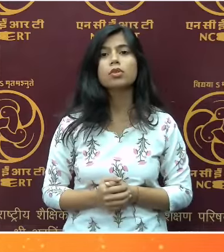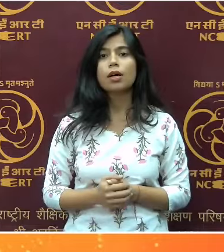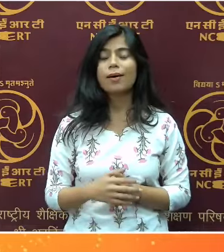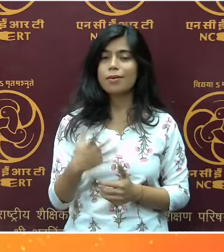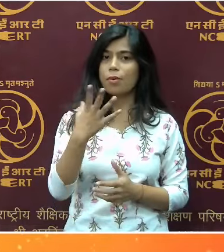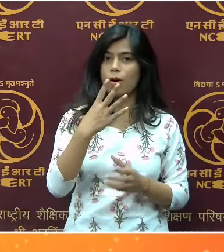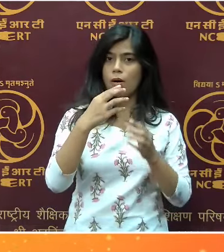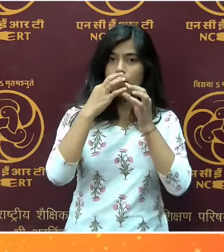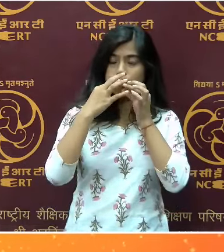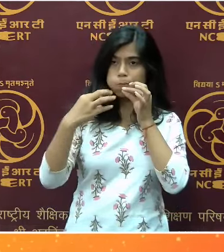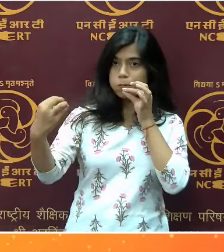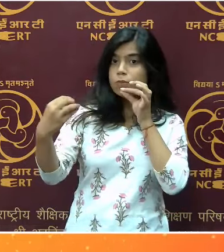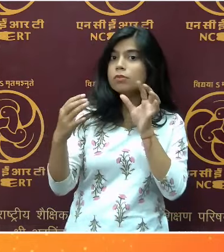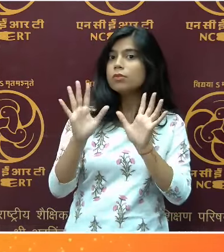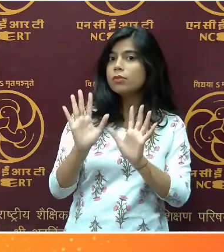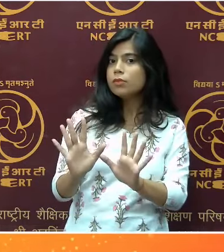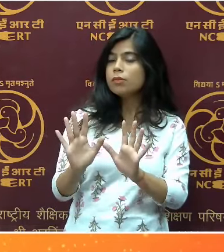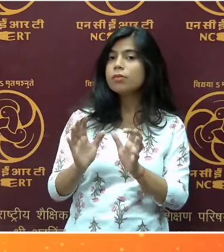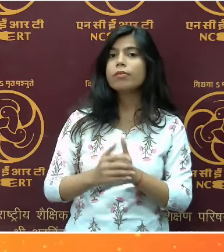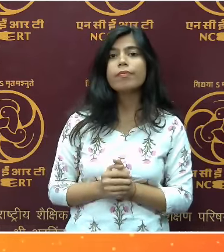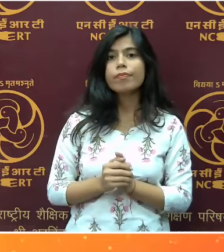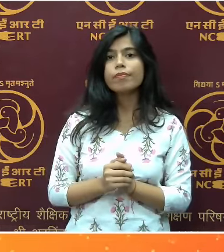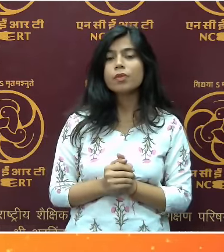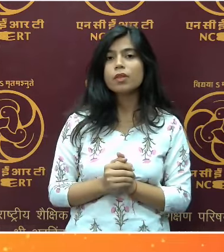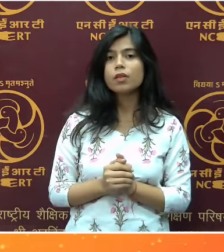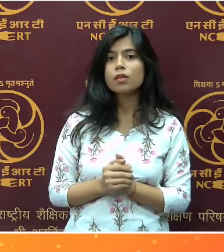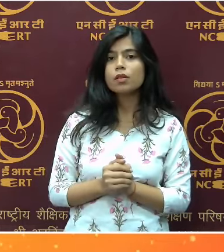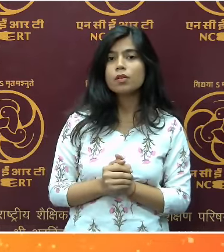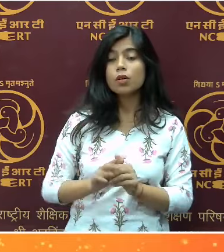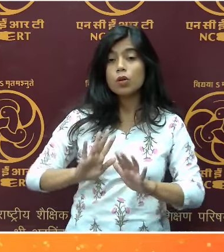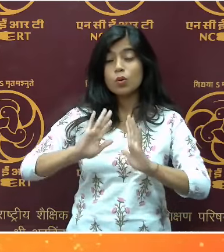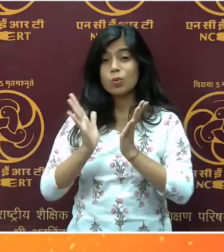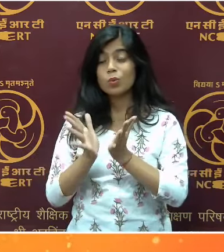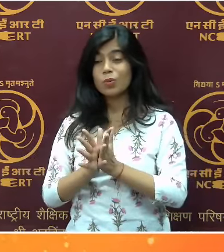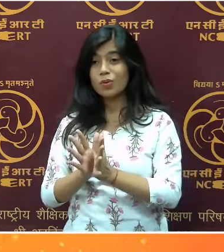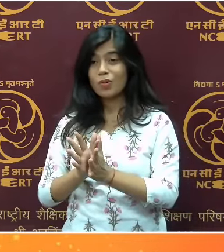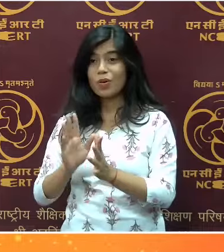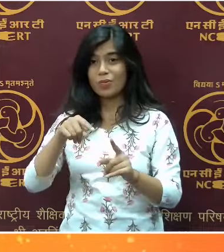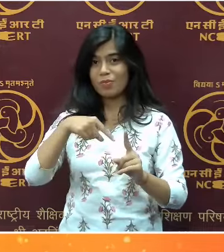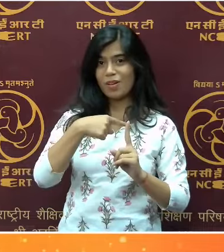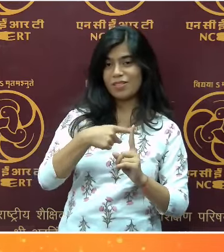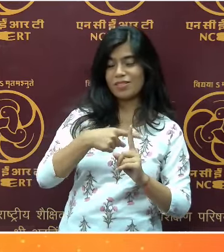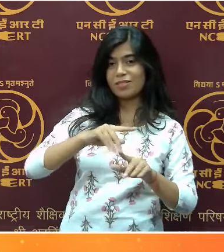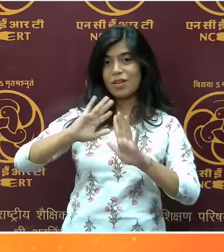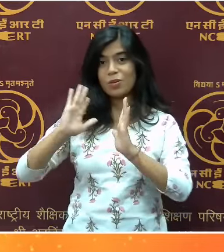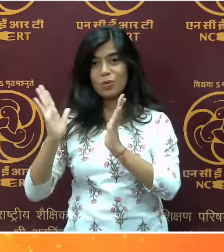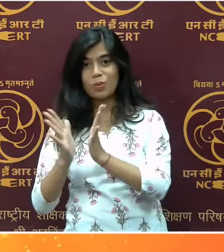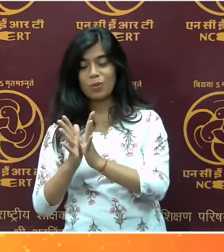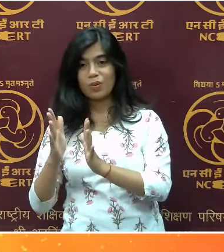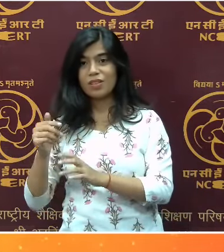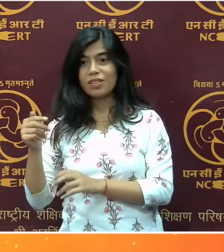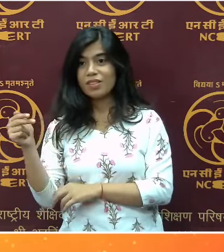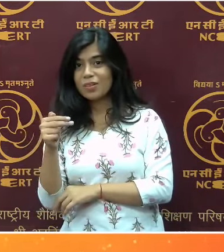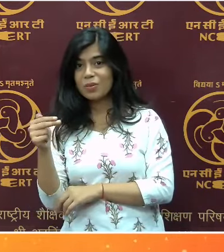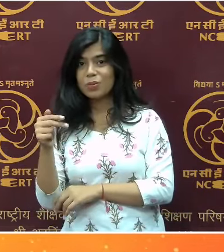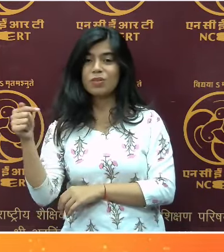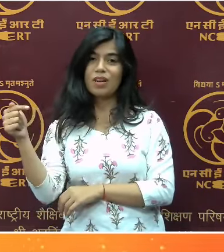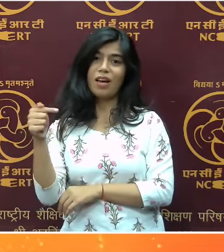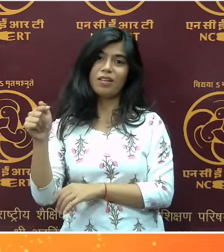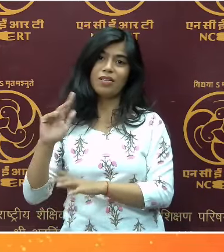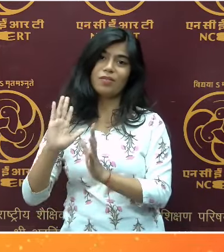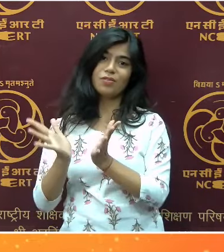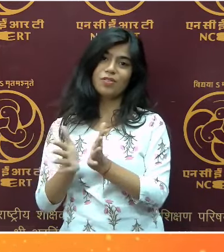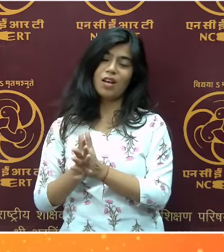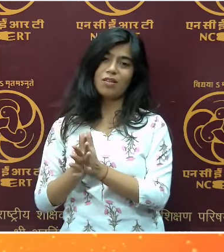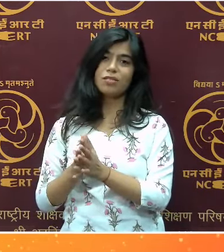balloon, the total number of positive charge is equal to the total number of negative charge. In the hair also, there is positive